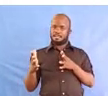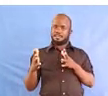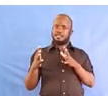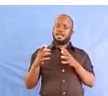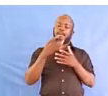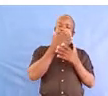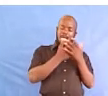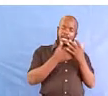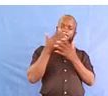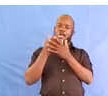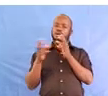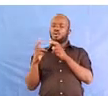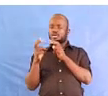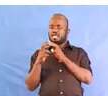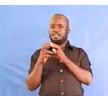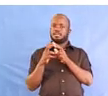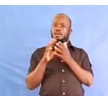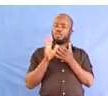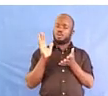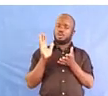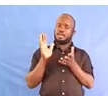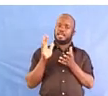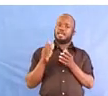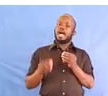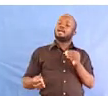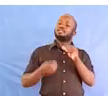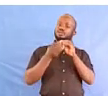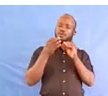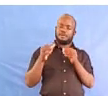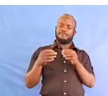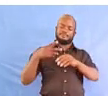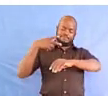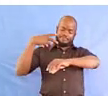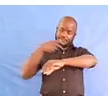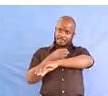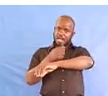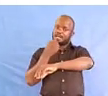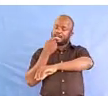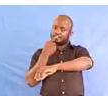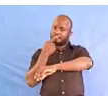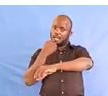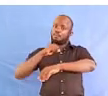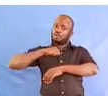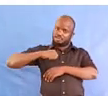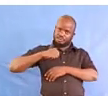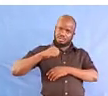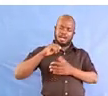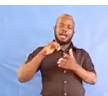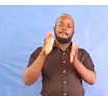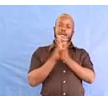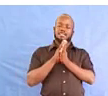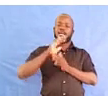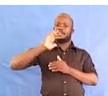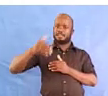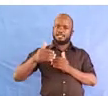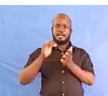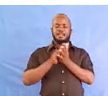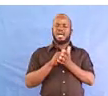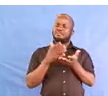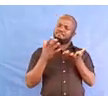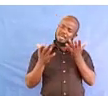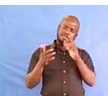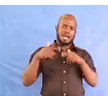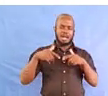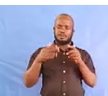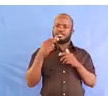isolated by the low infection rate from anything but blood-blood contact. It was the addition of injectable drugs,